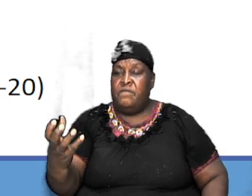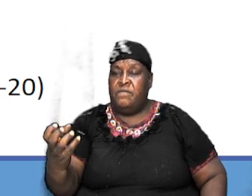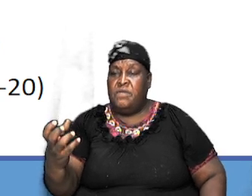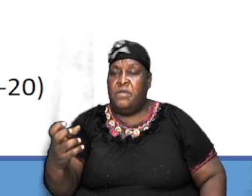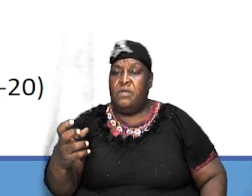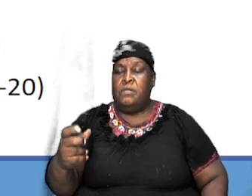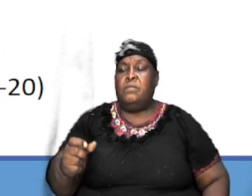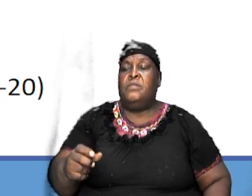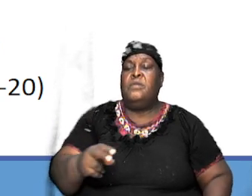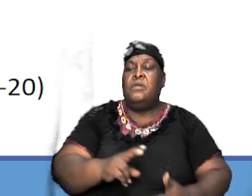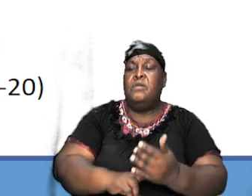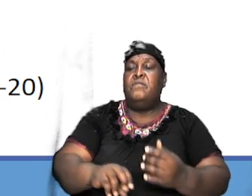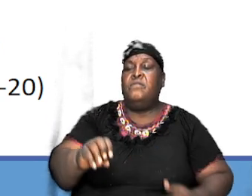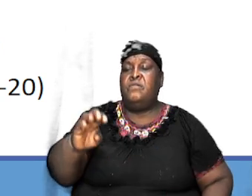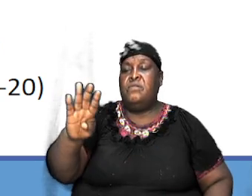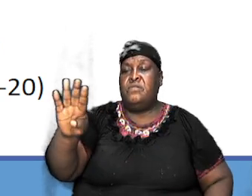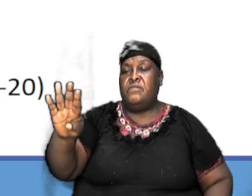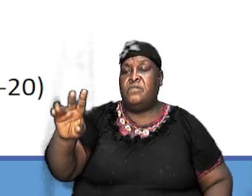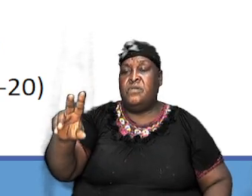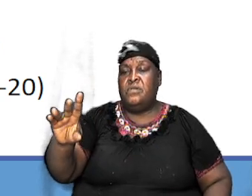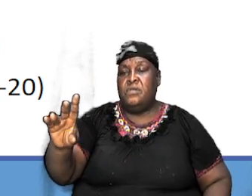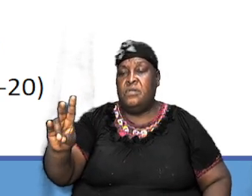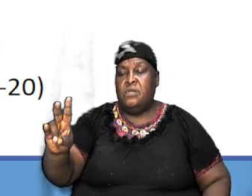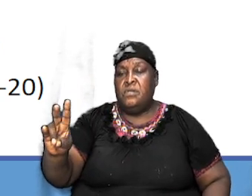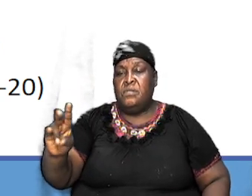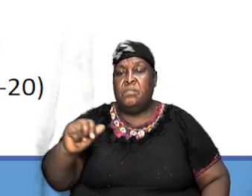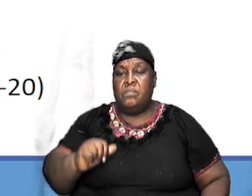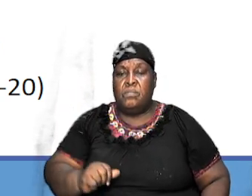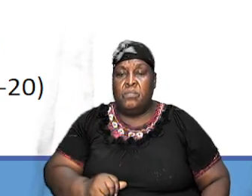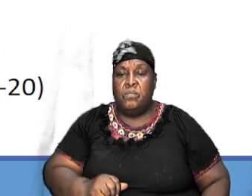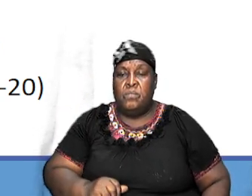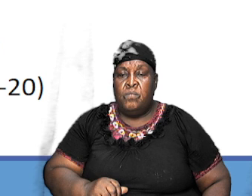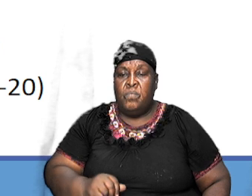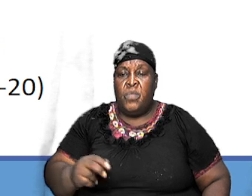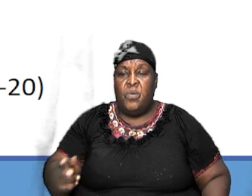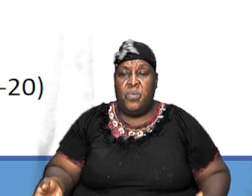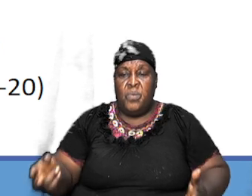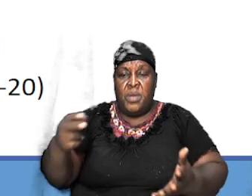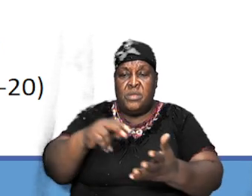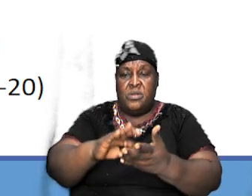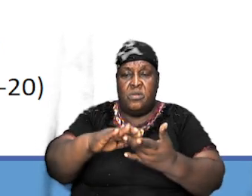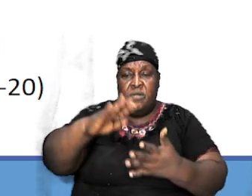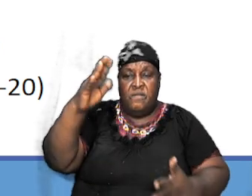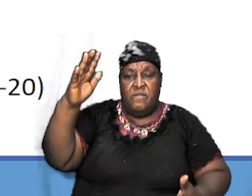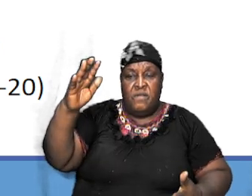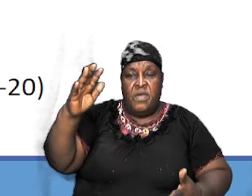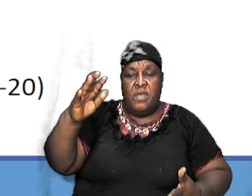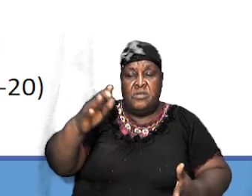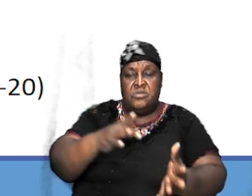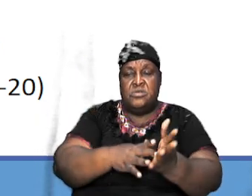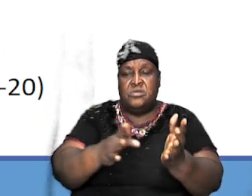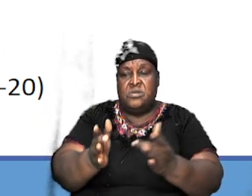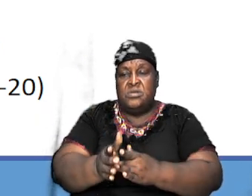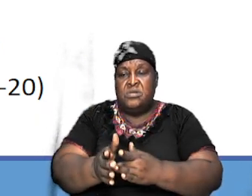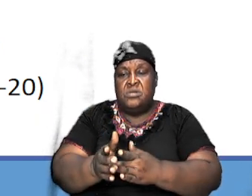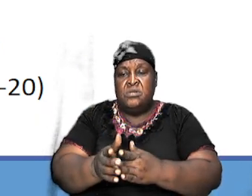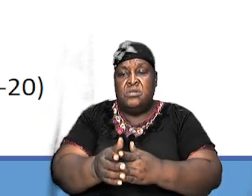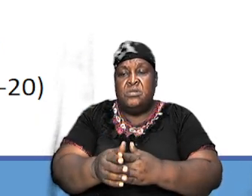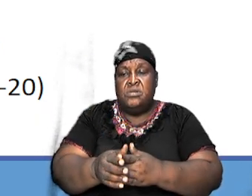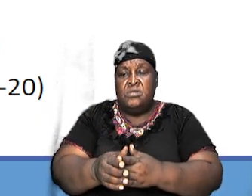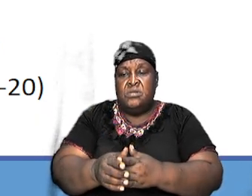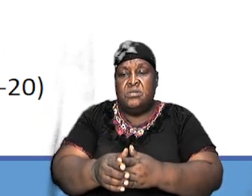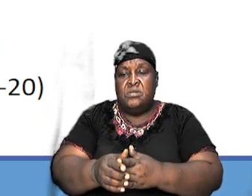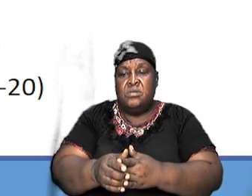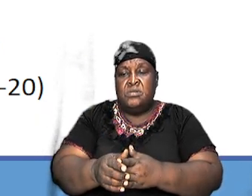the rise and the glorification of Jesus, and that can be found in Mark